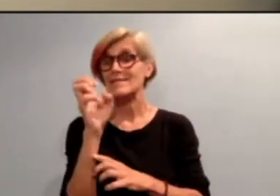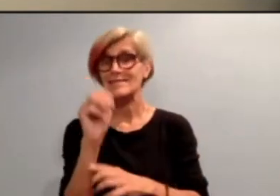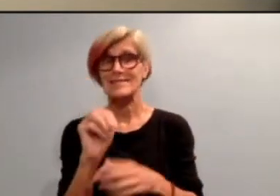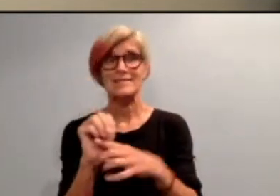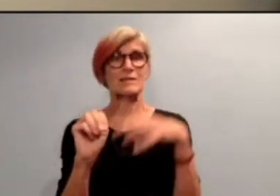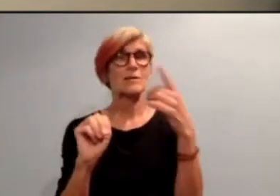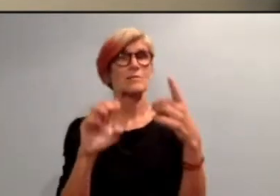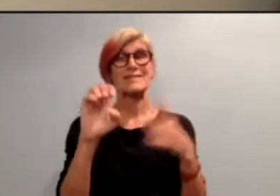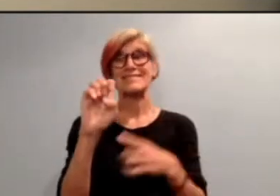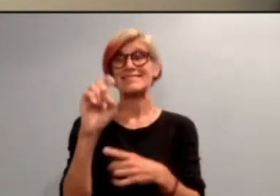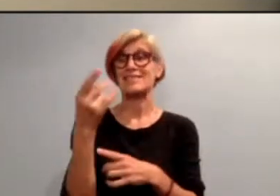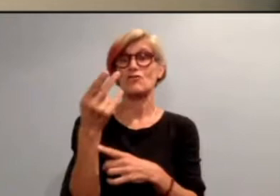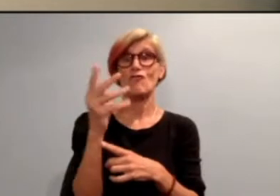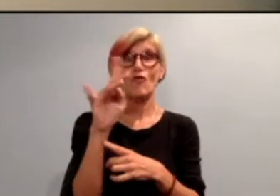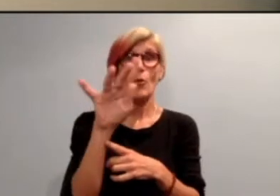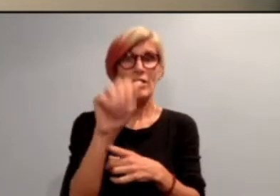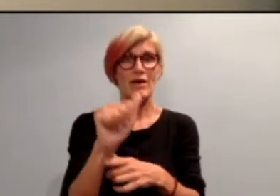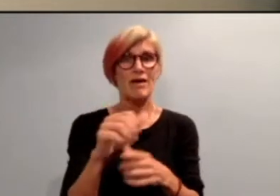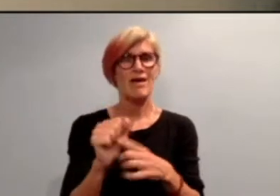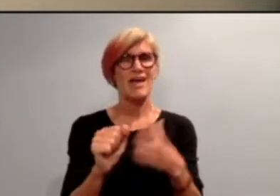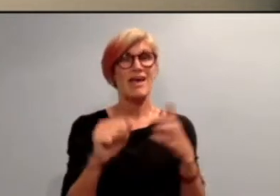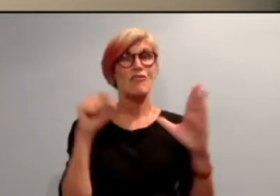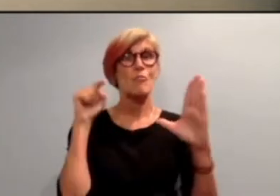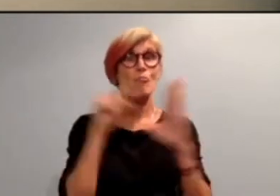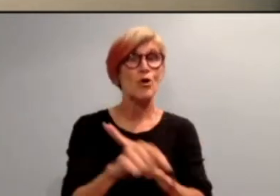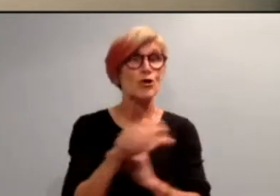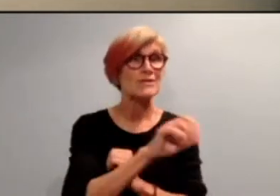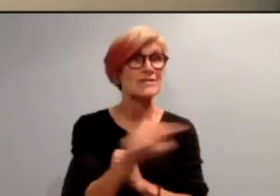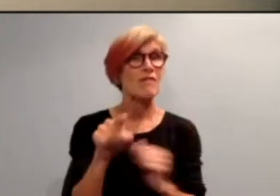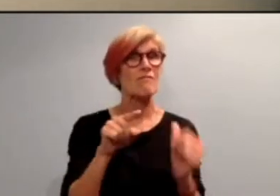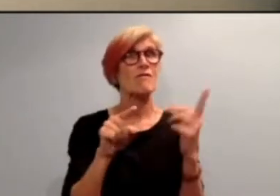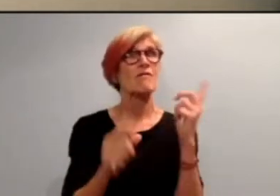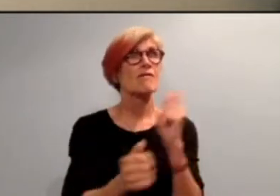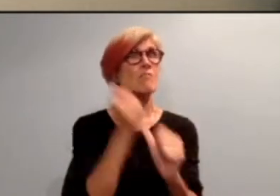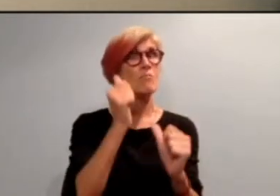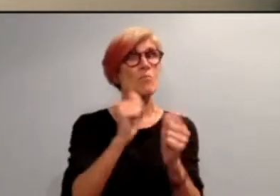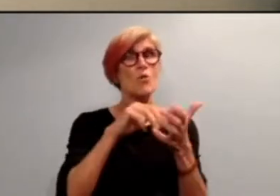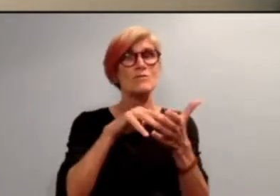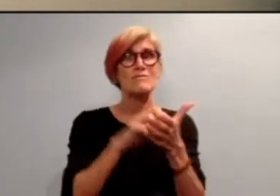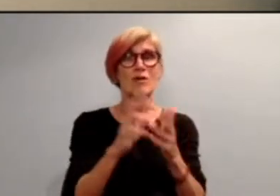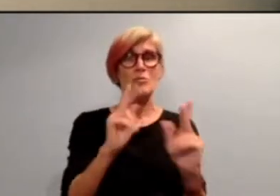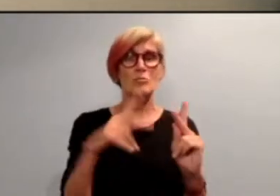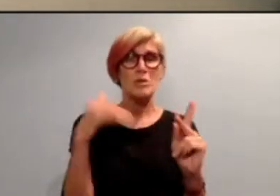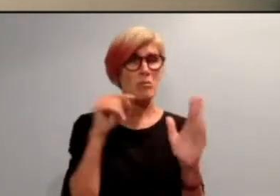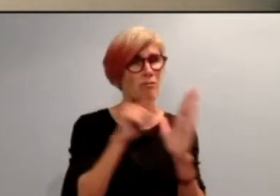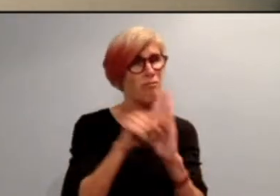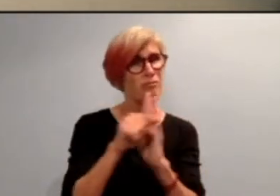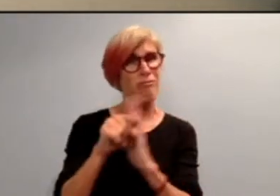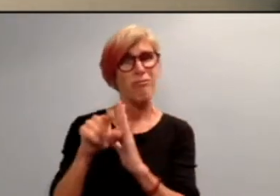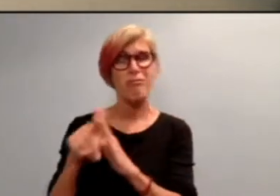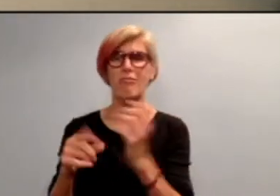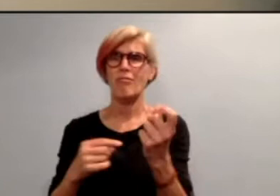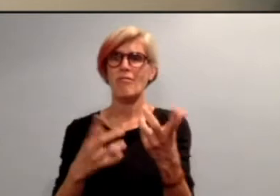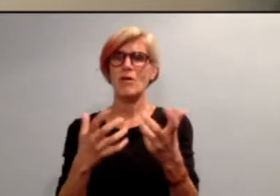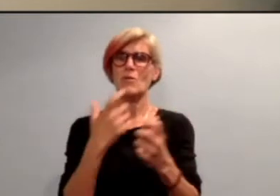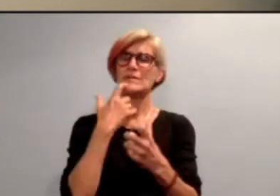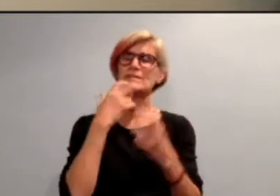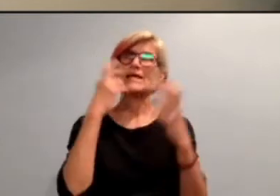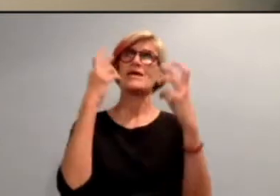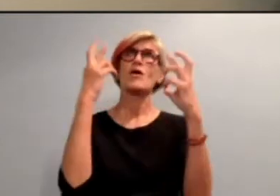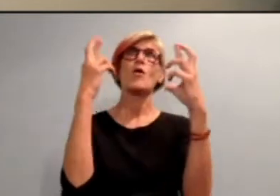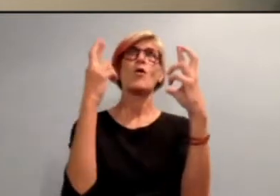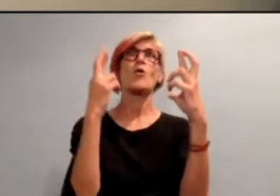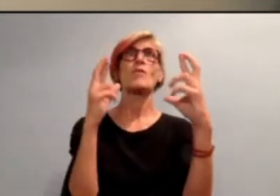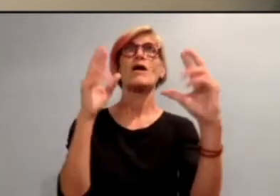most vulnerable. I wish I can say that there's hope, but these senseless acts aren't new. The AAPI